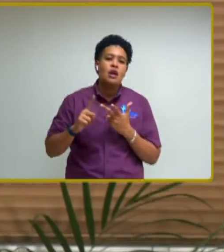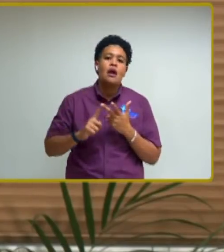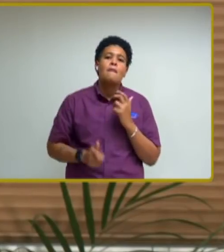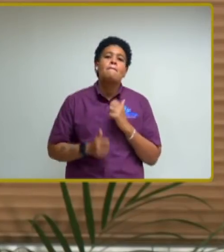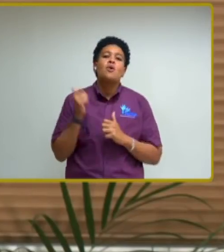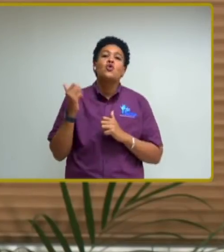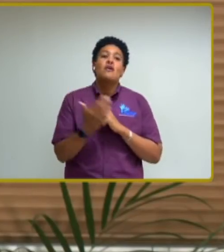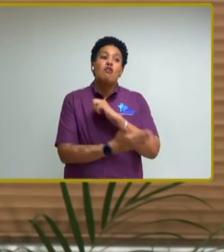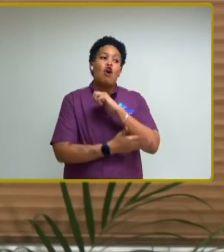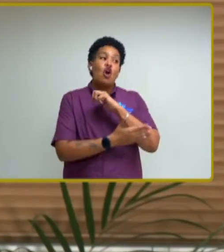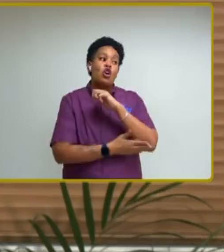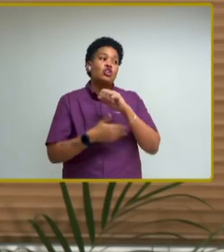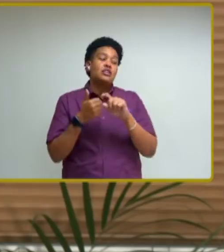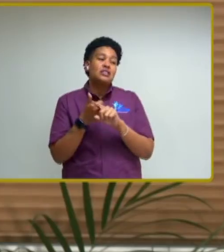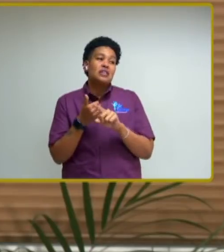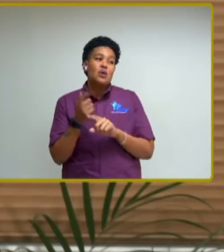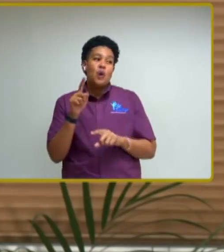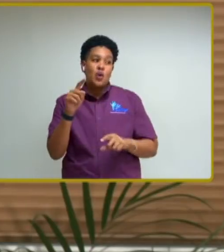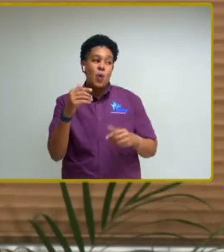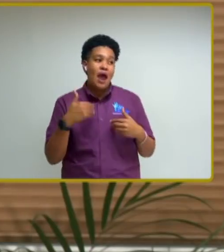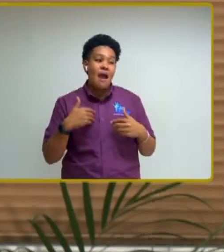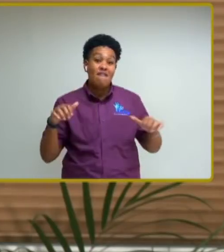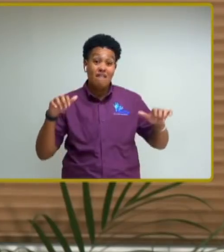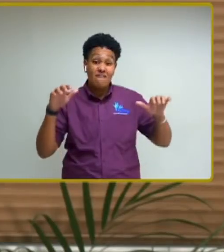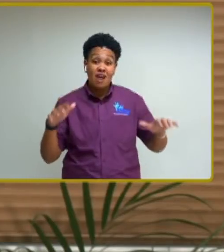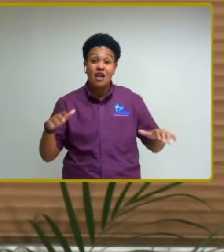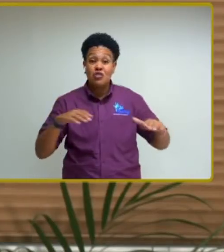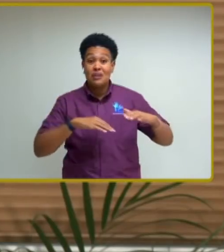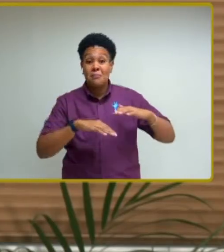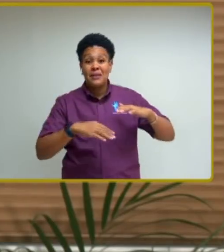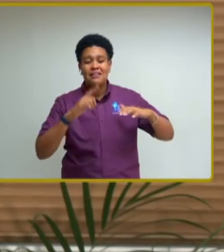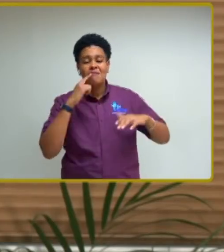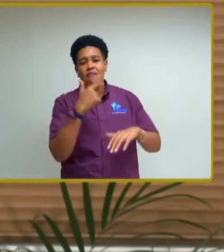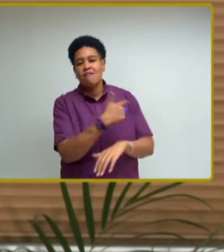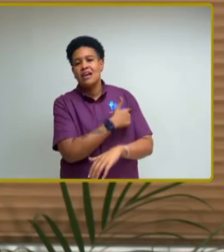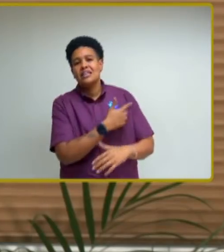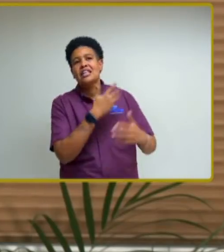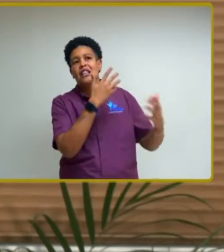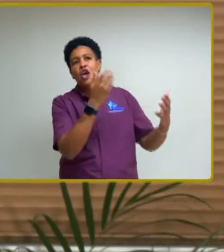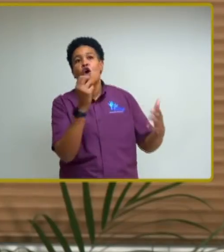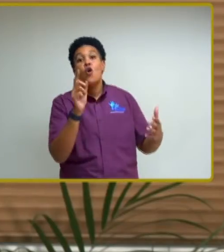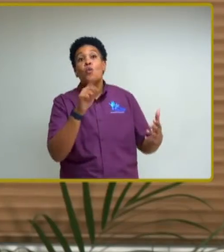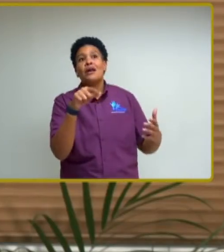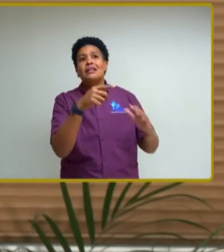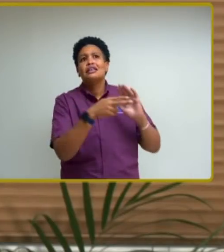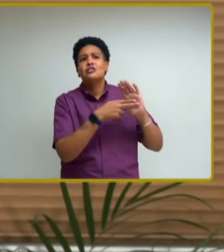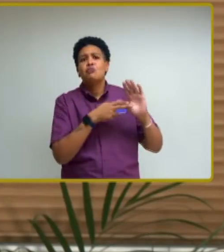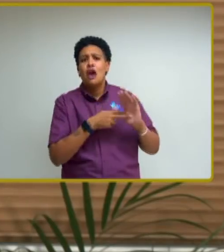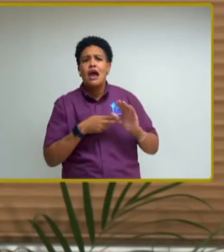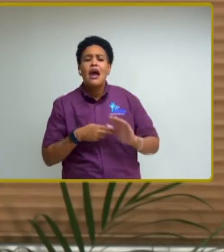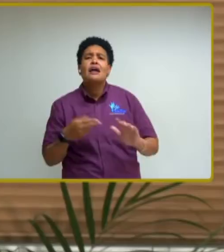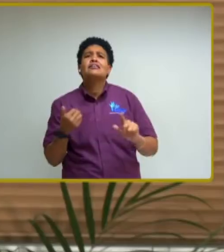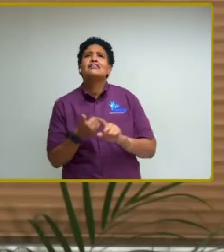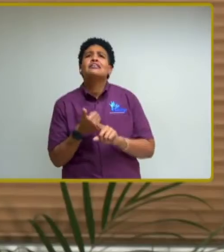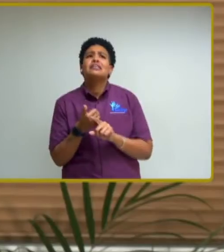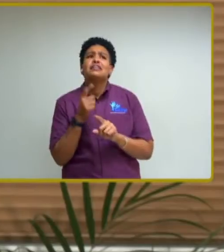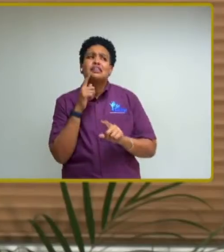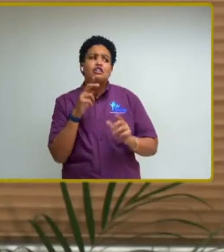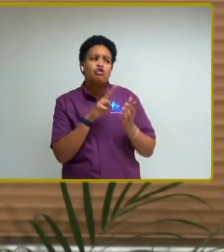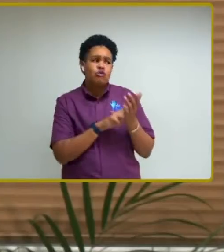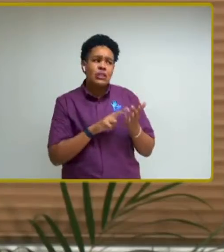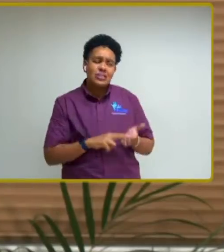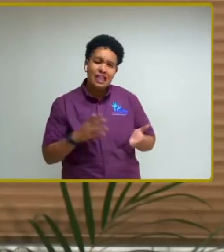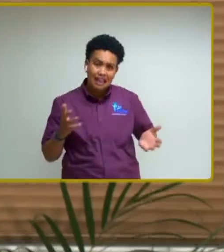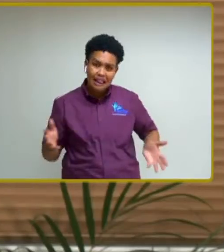of the countries where you have manufacturing bases for vaccines or where these brands are